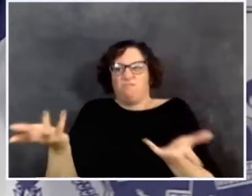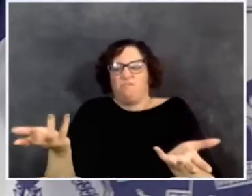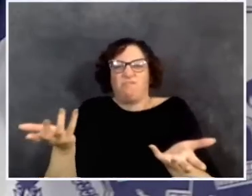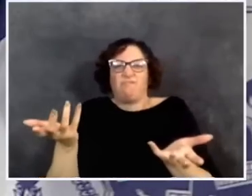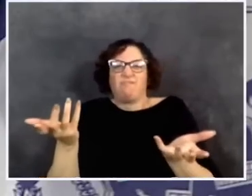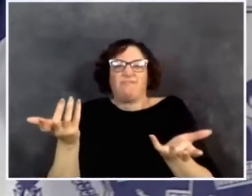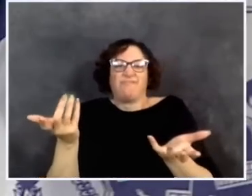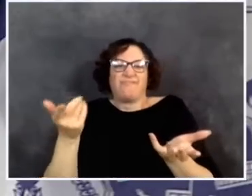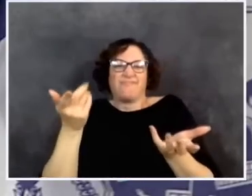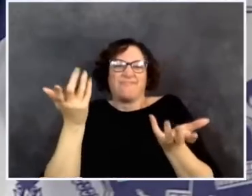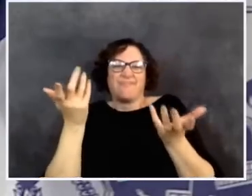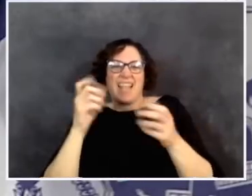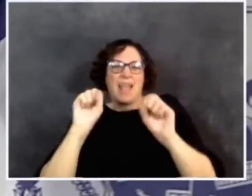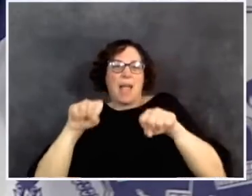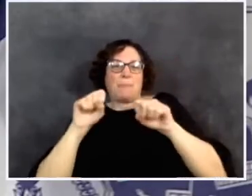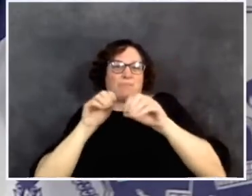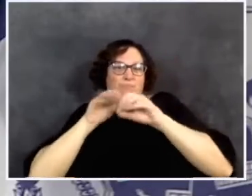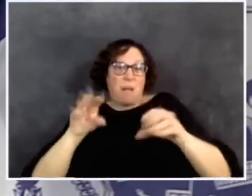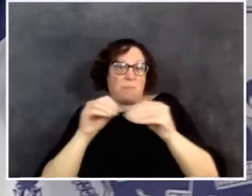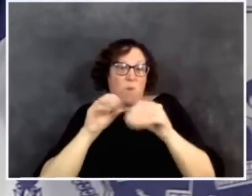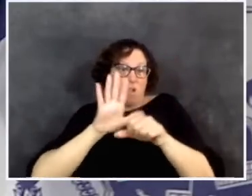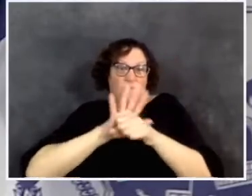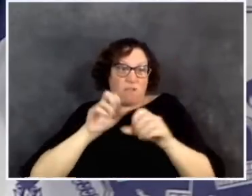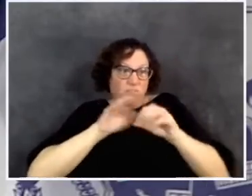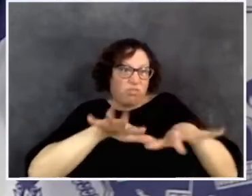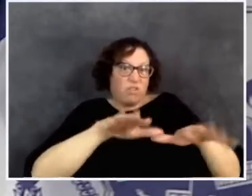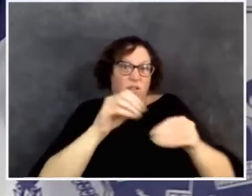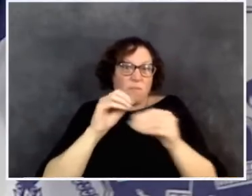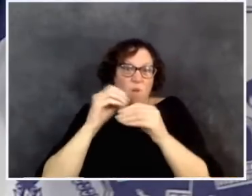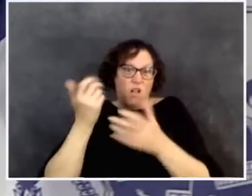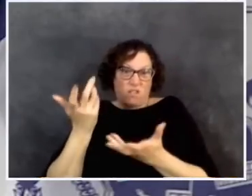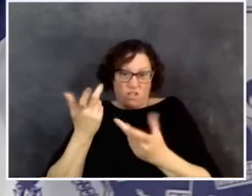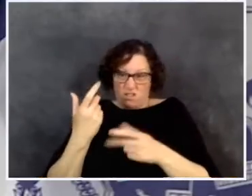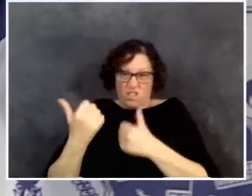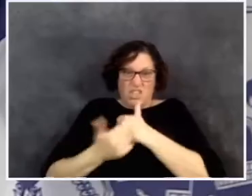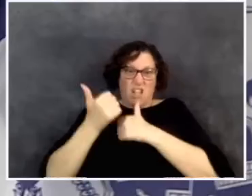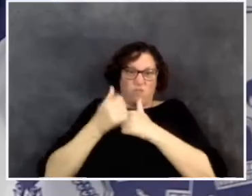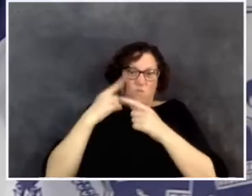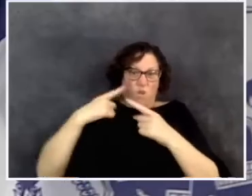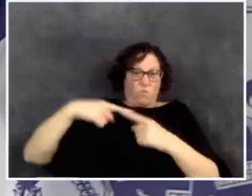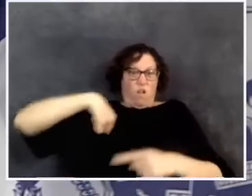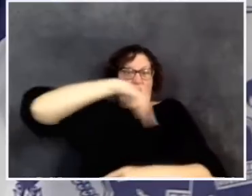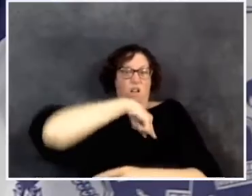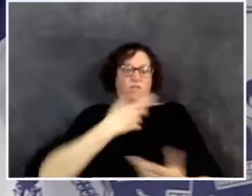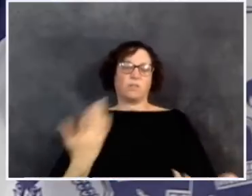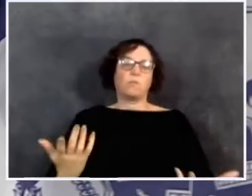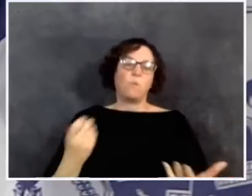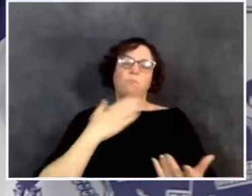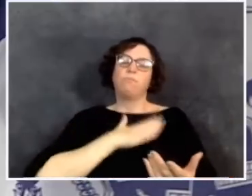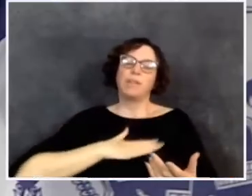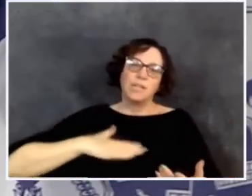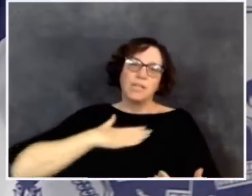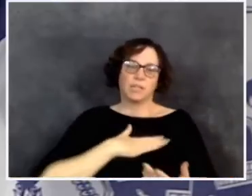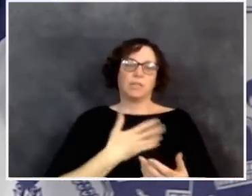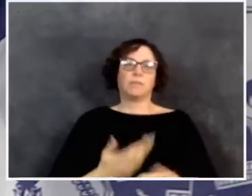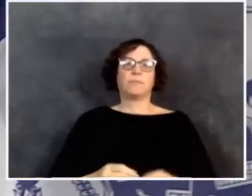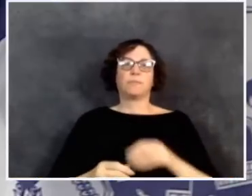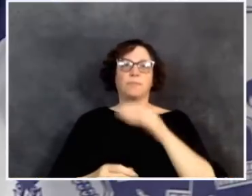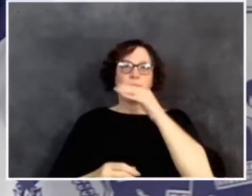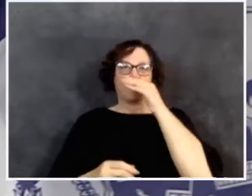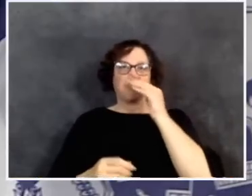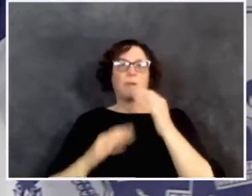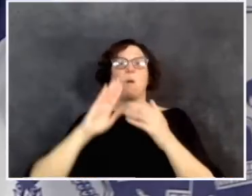communities, every part of the city, all families, all cultures, every neighborhood, people love our elders. We respect our